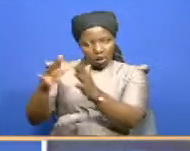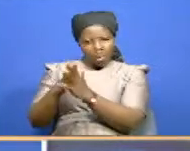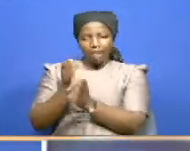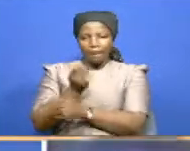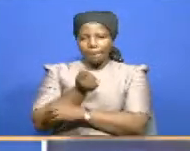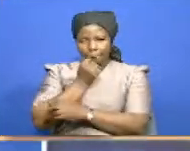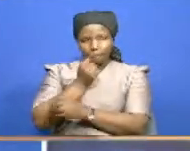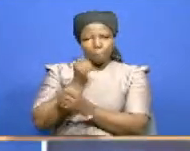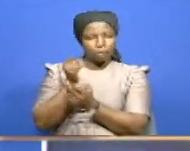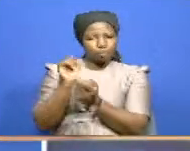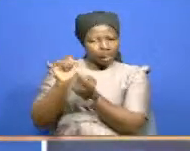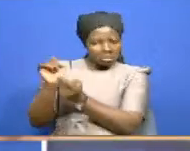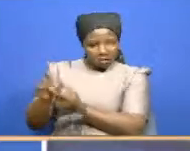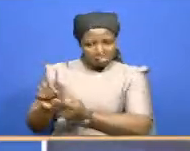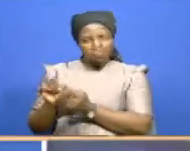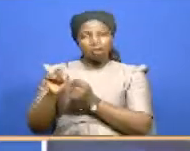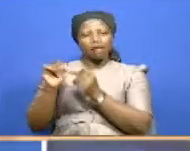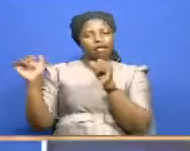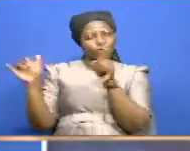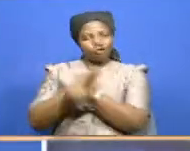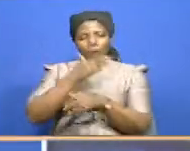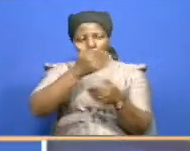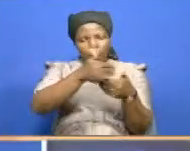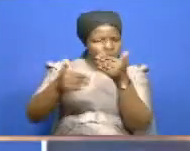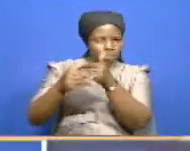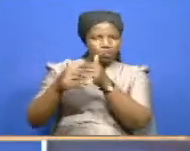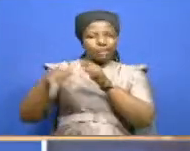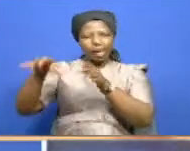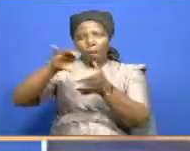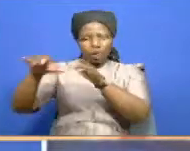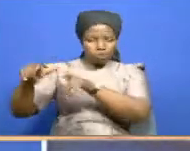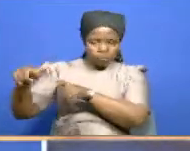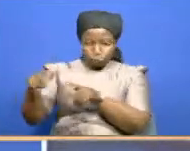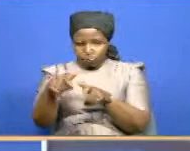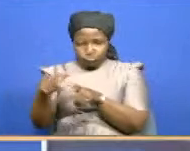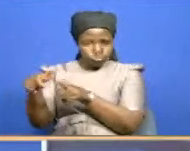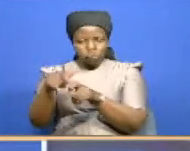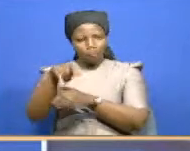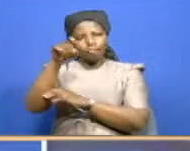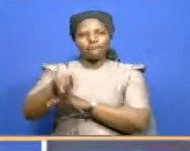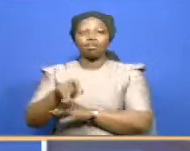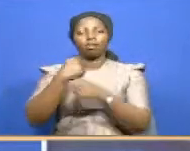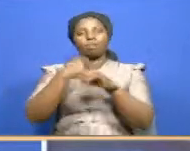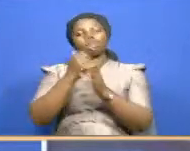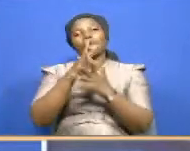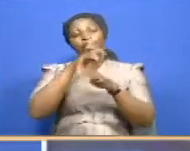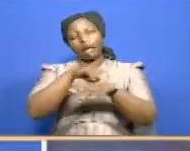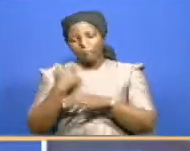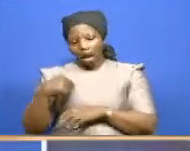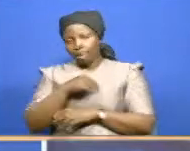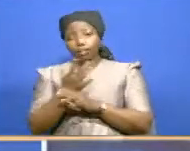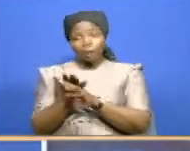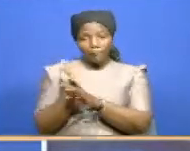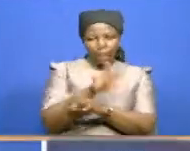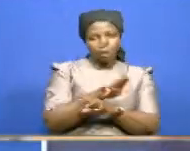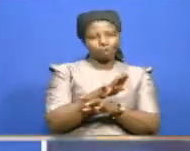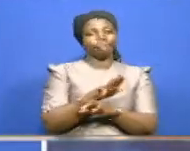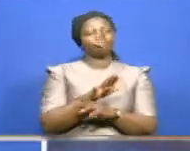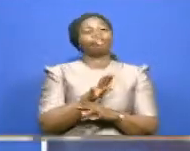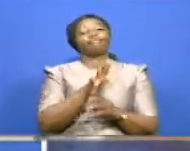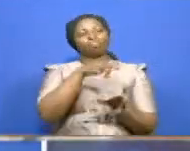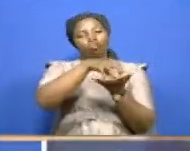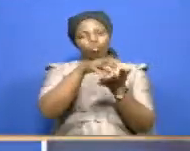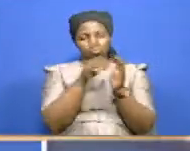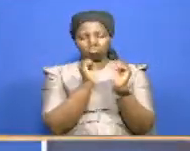tutapiga dawa jengo lote ili tuhakikisha kwamba tukirudi itakuwa ni mzuri kwa afya zetu na